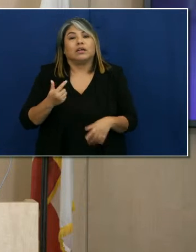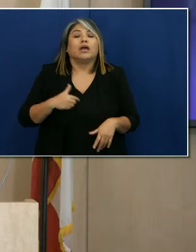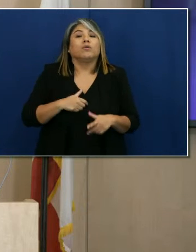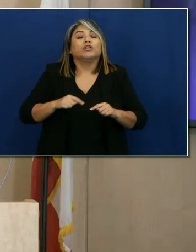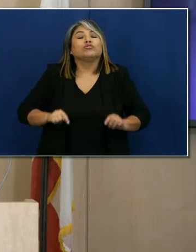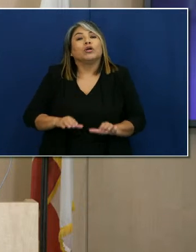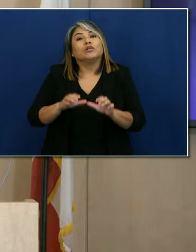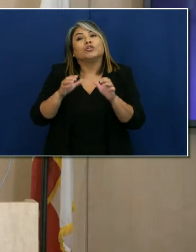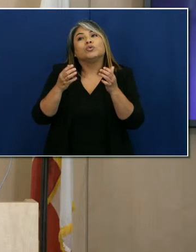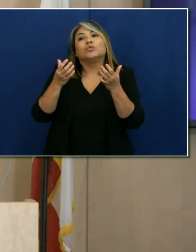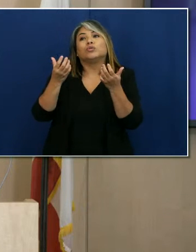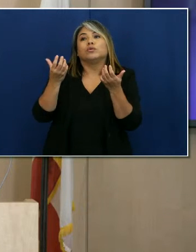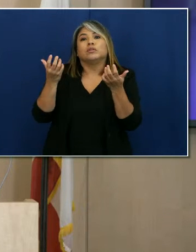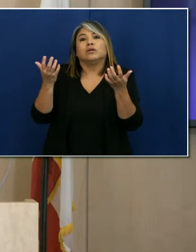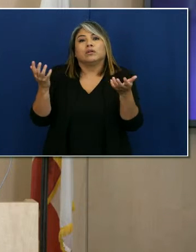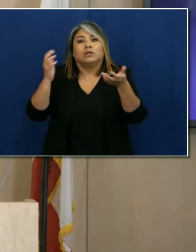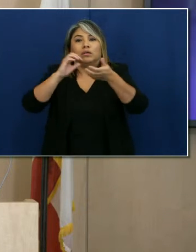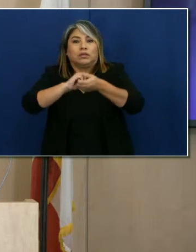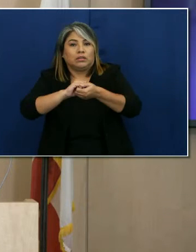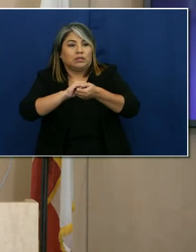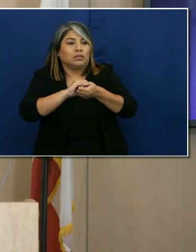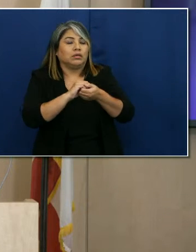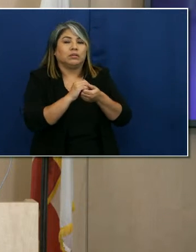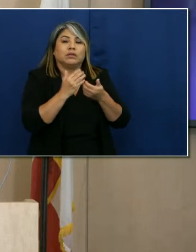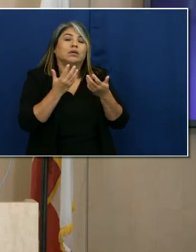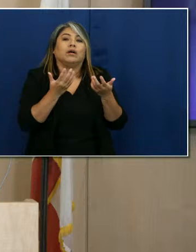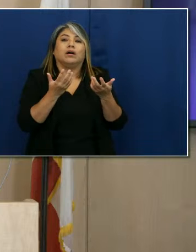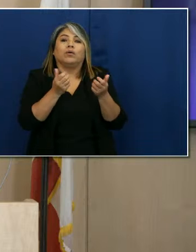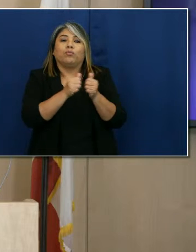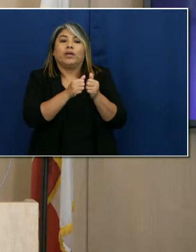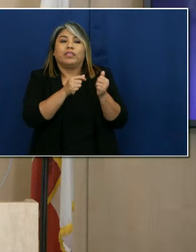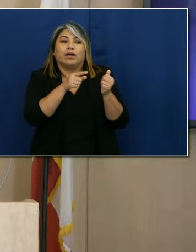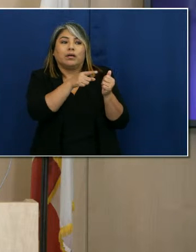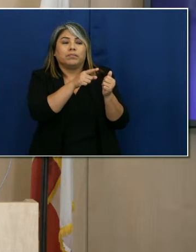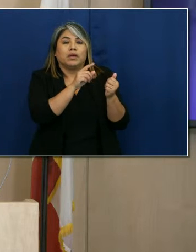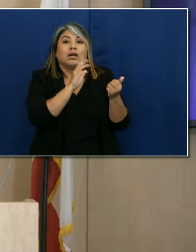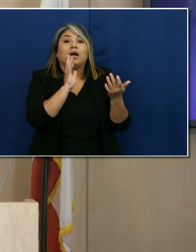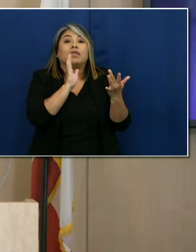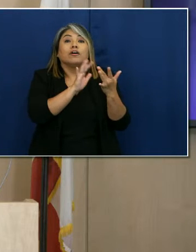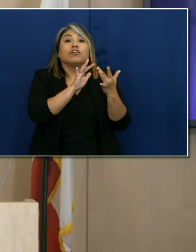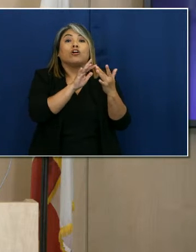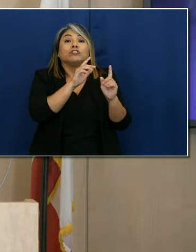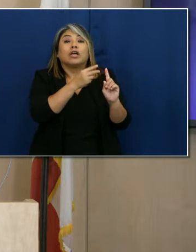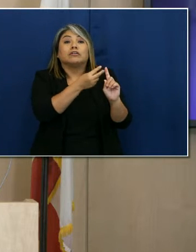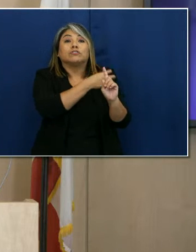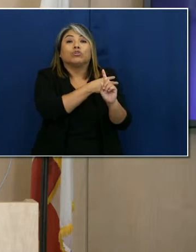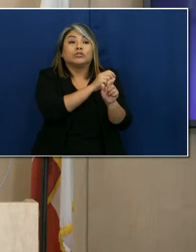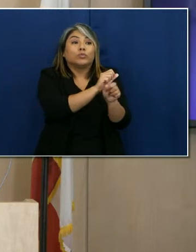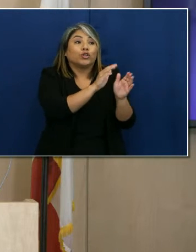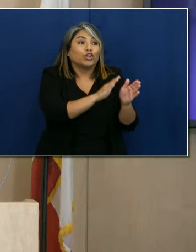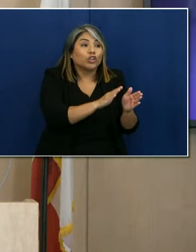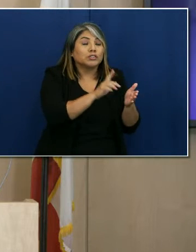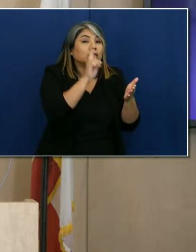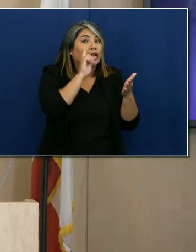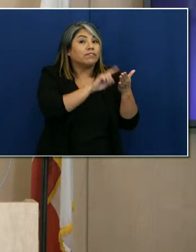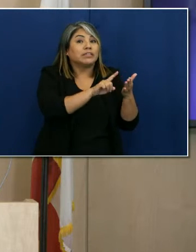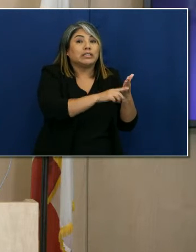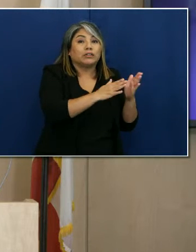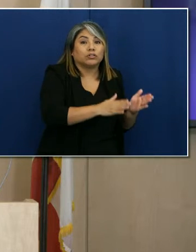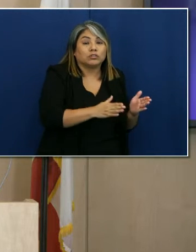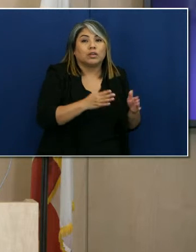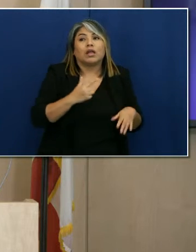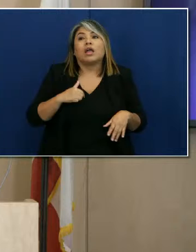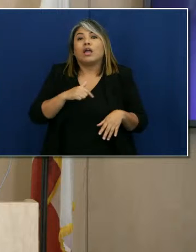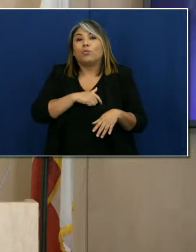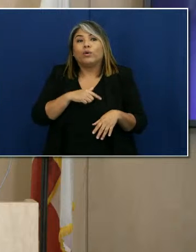to do it in conjunction with those contact tracing and case investigation events. And we are